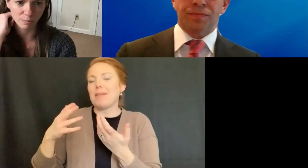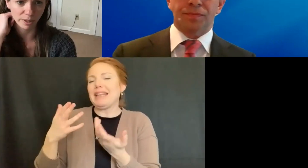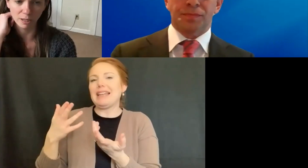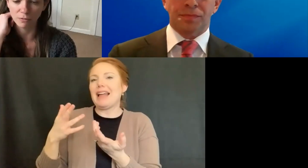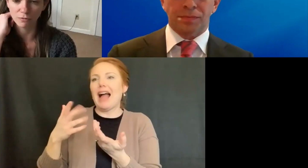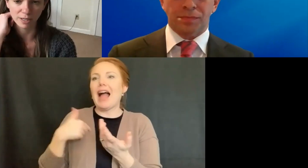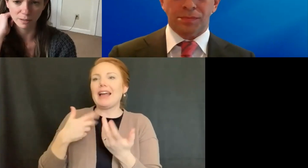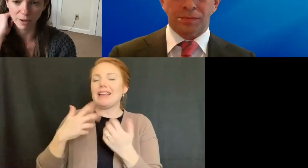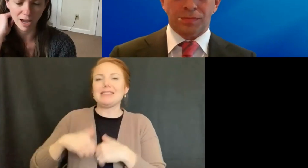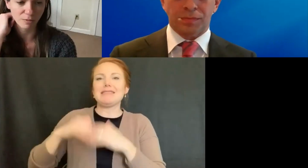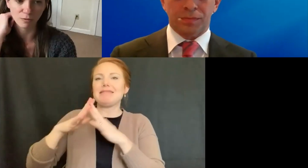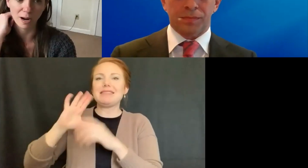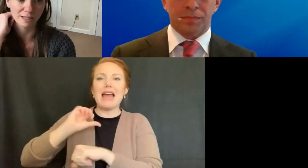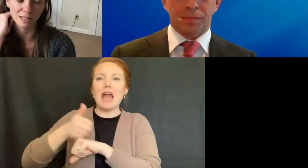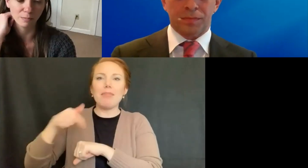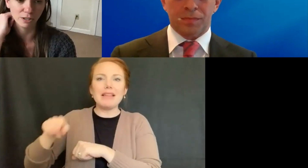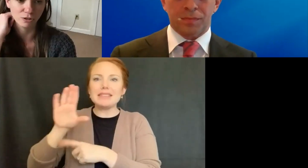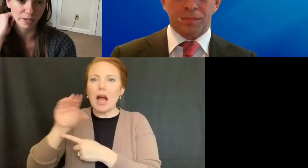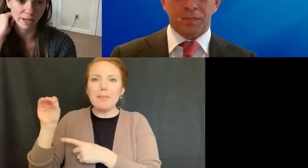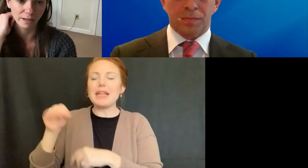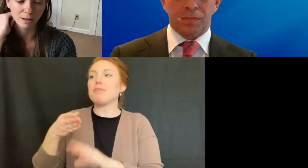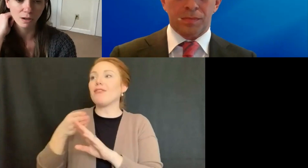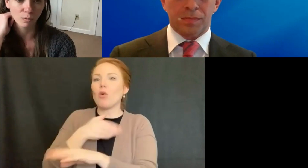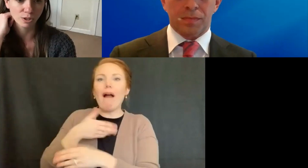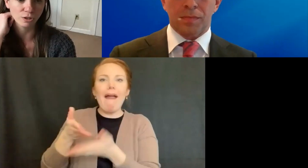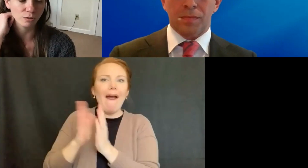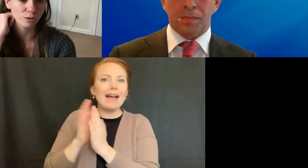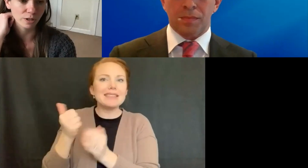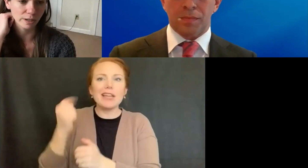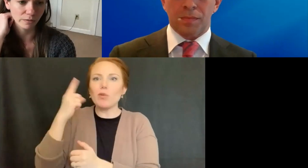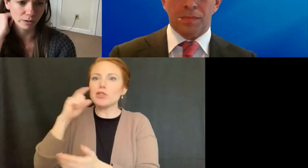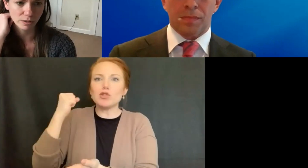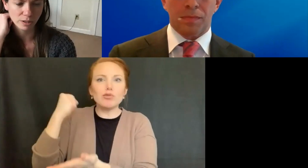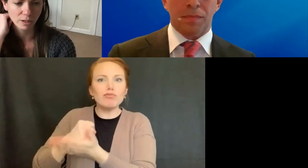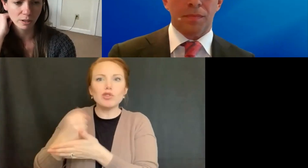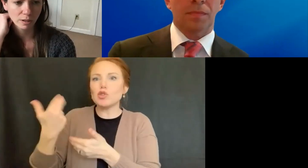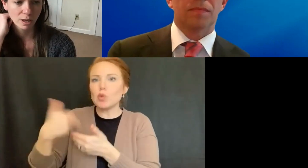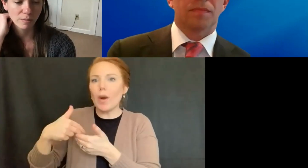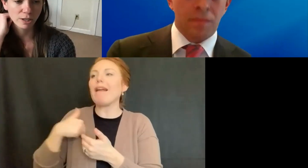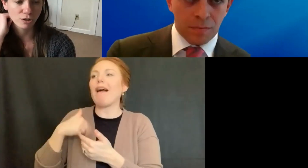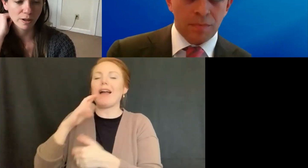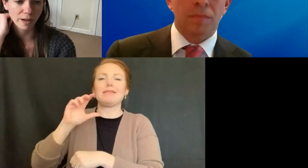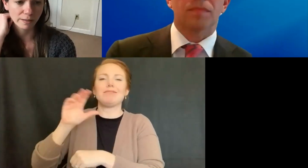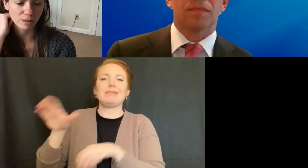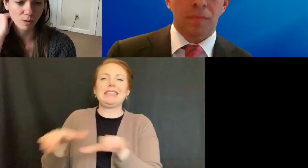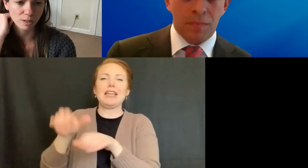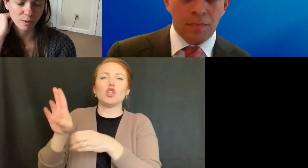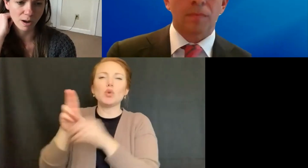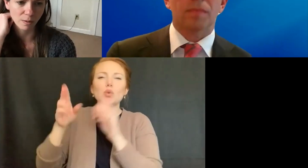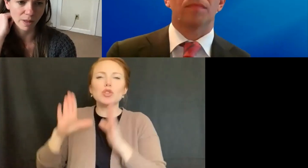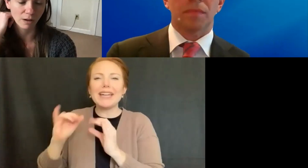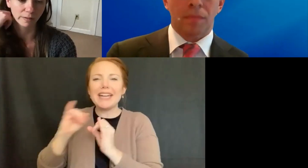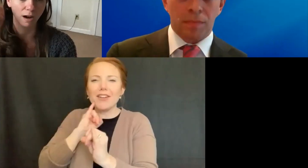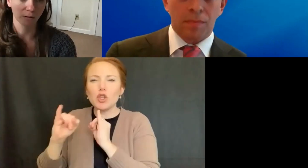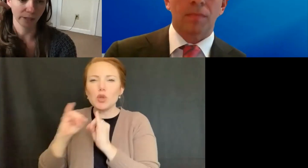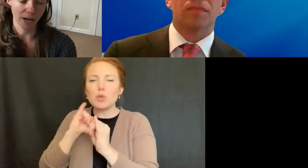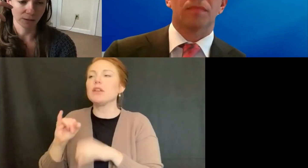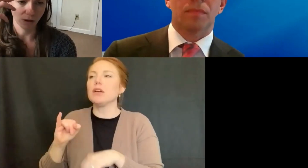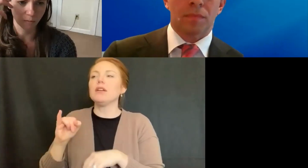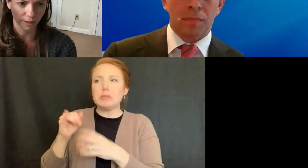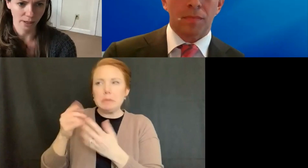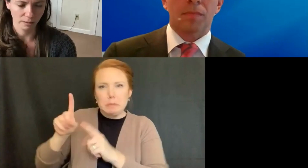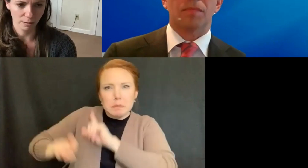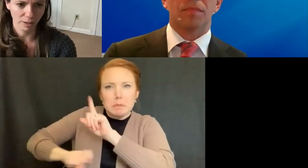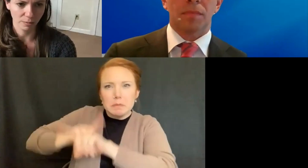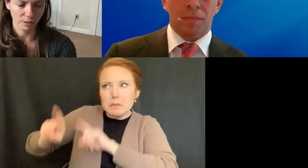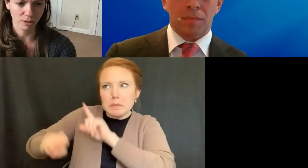the company, before I did the patent, before I asked anybody to join in, was to do user interviews and make sure that this was a problem that not only I